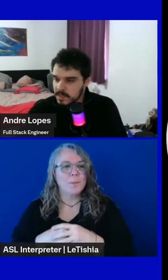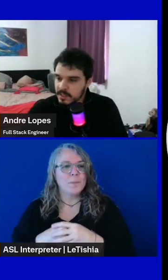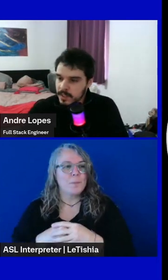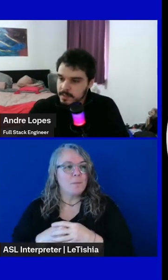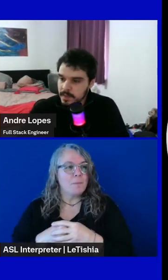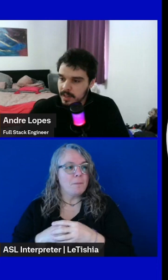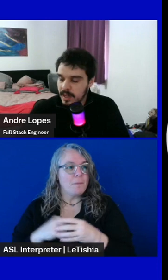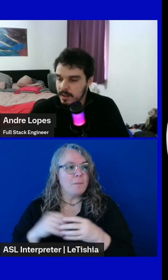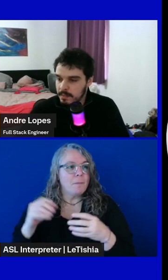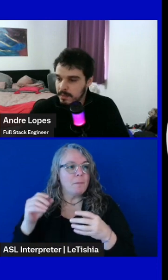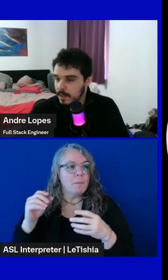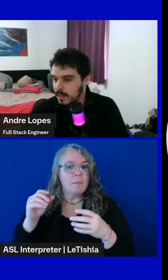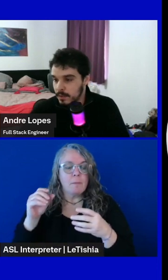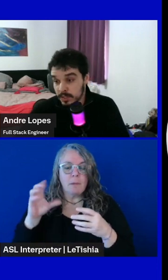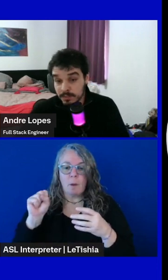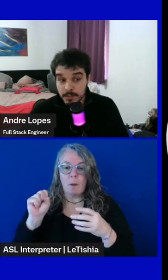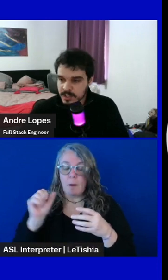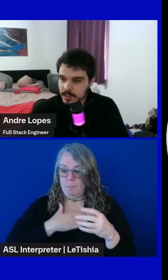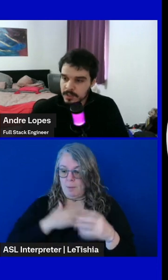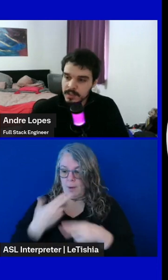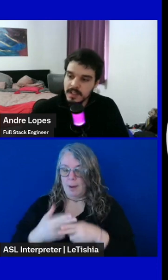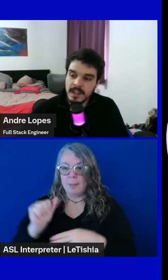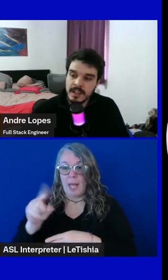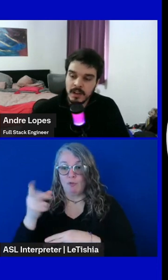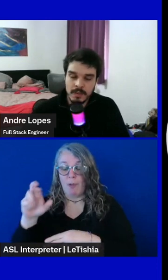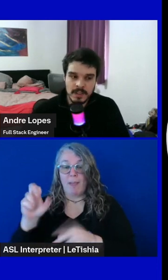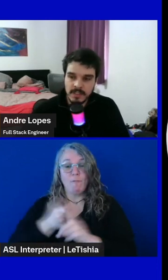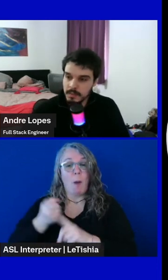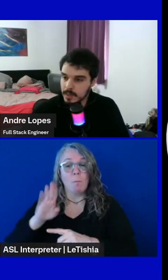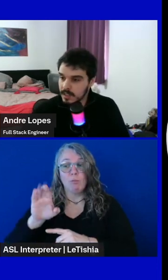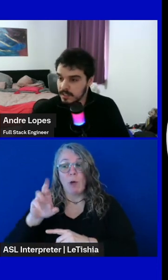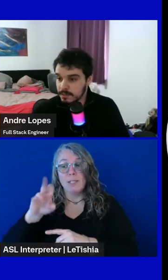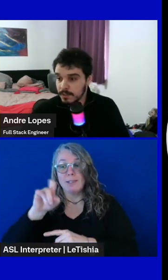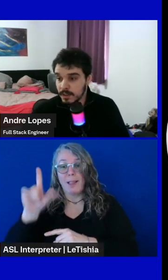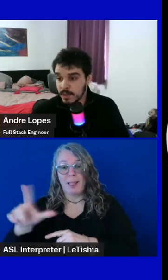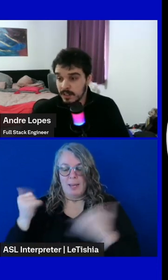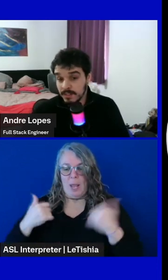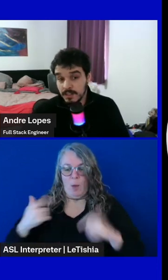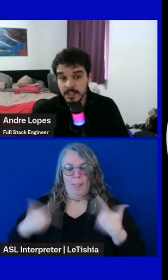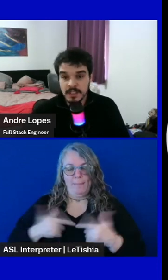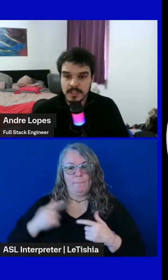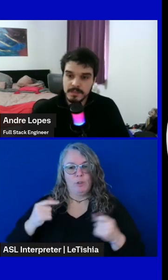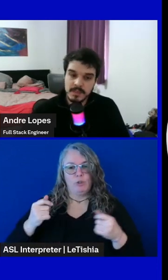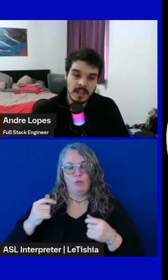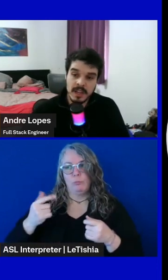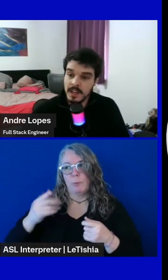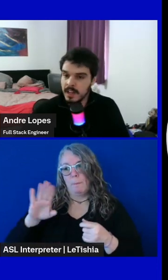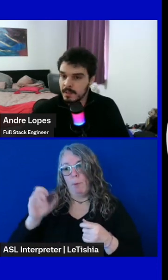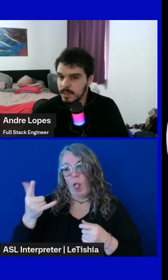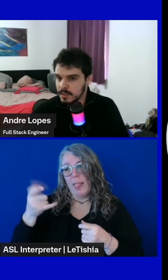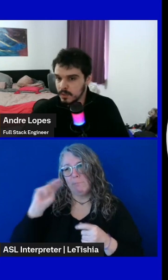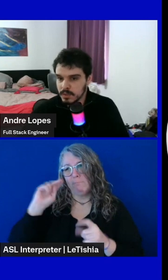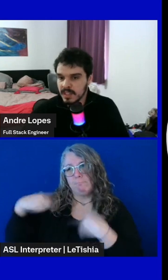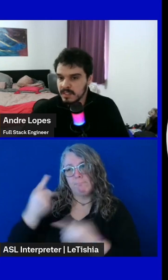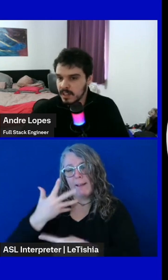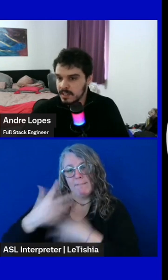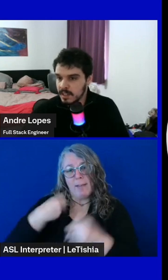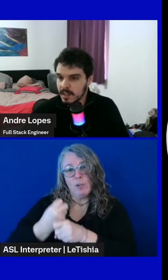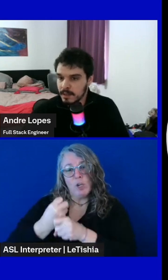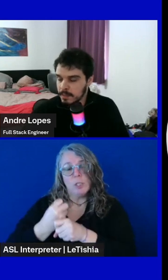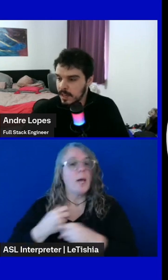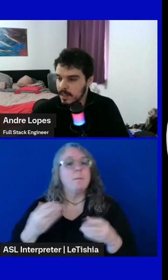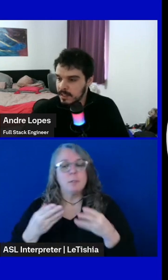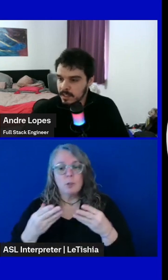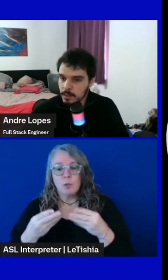So my name is Andre. I'm originally from Brazil, and now I'm living in Berlin for around 5 years. And I'm a solutions